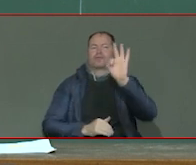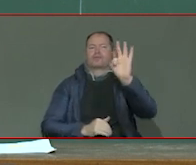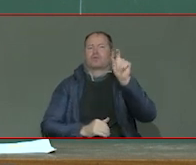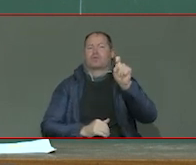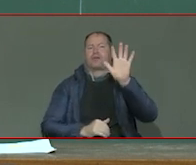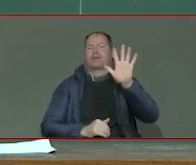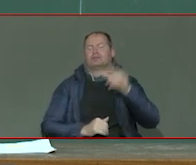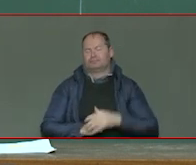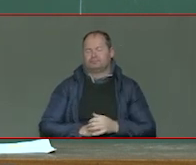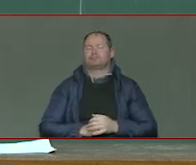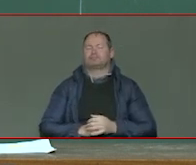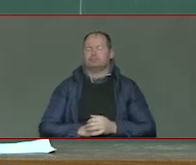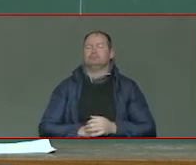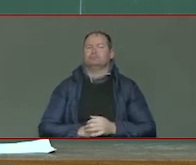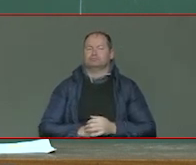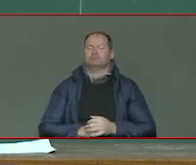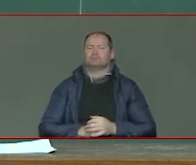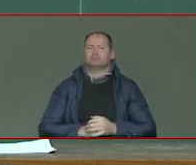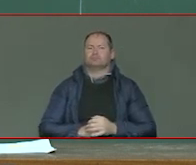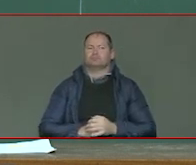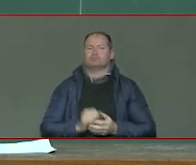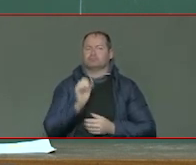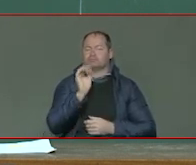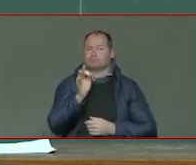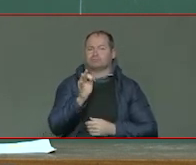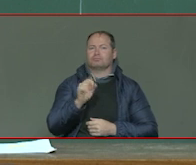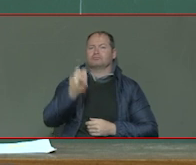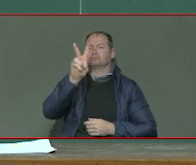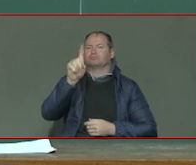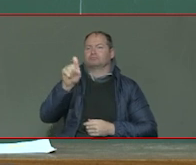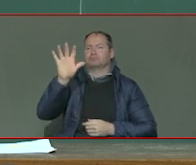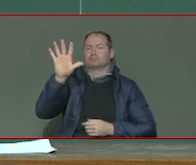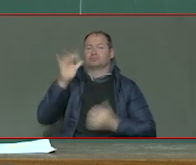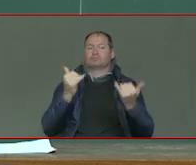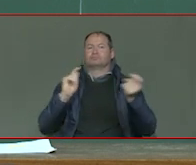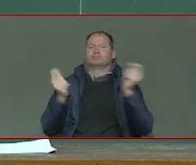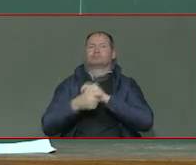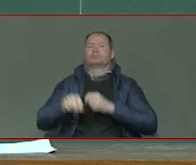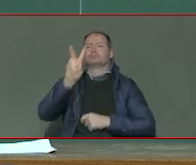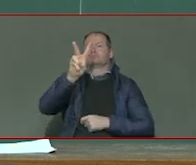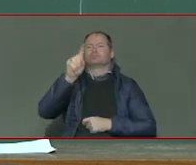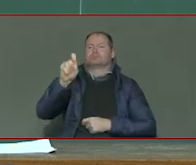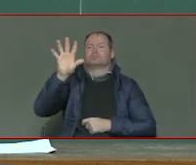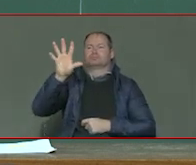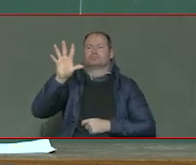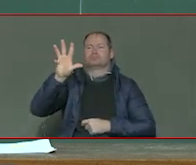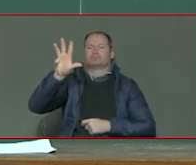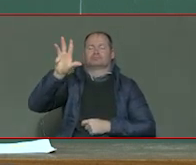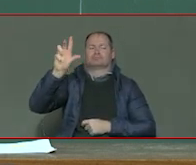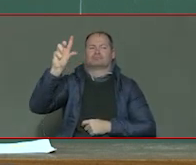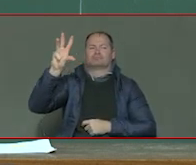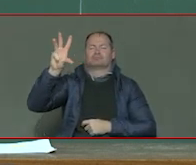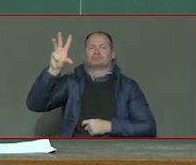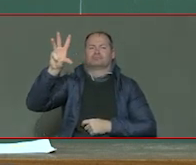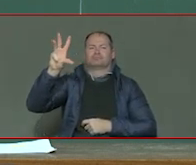clear? So if it becomes, that's 2, 5, if it becomes 2, 9, what is my corresponding y